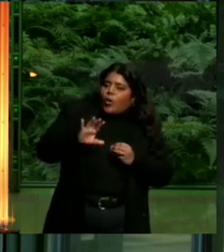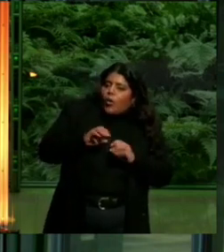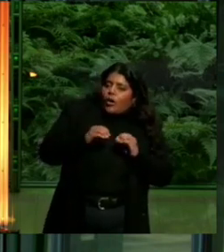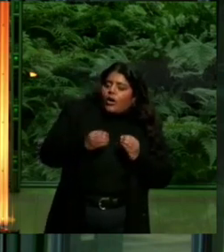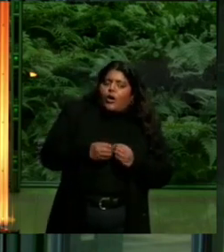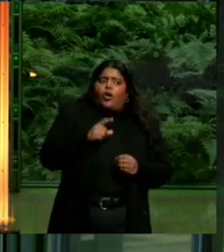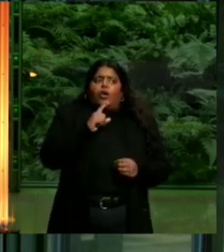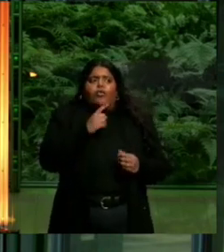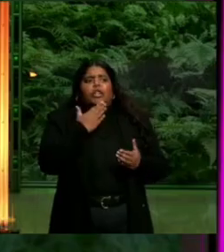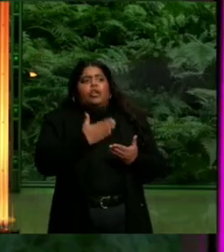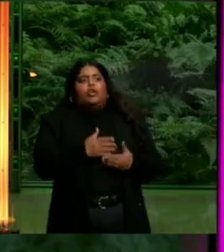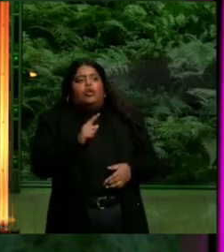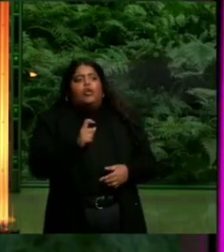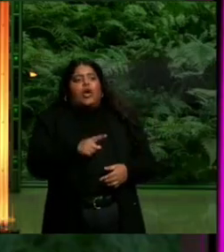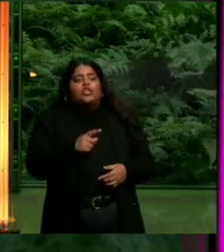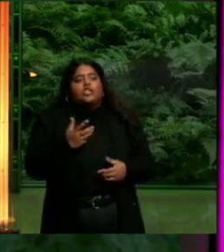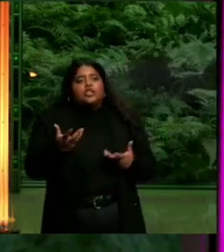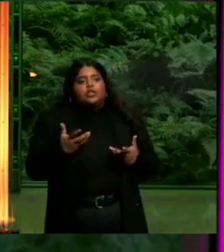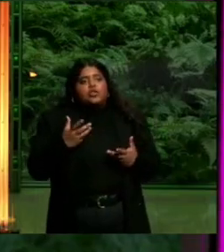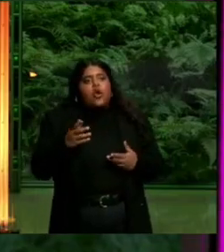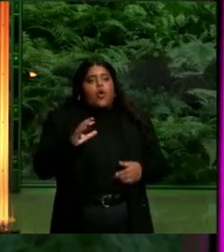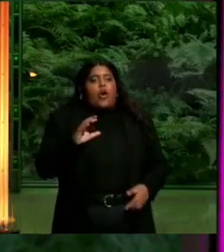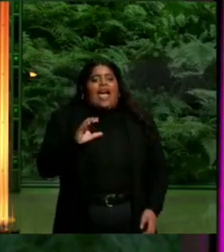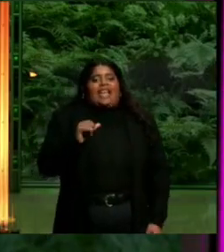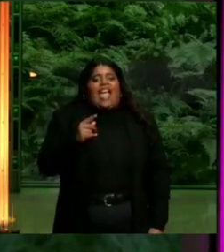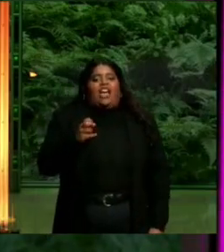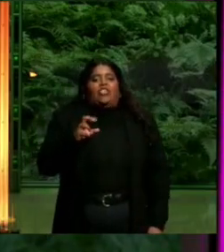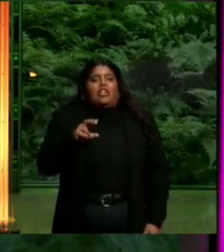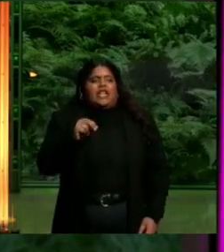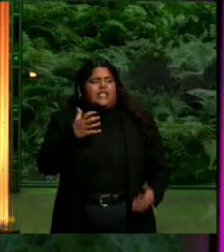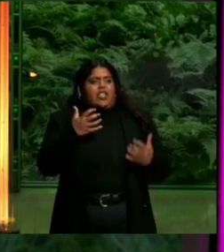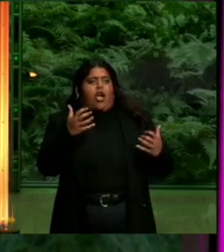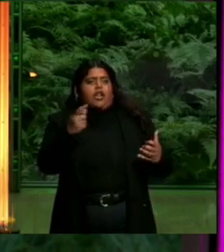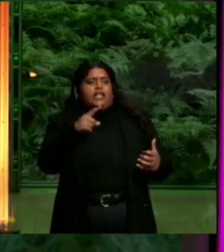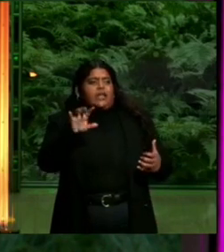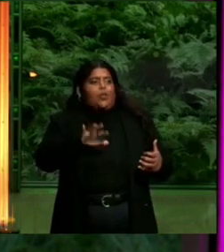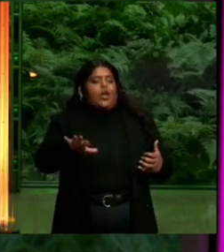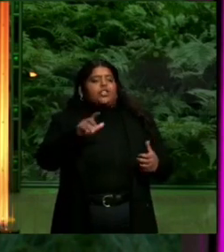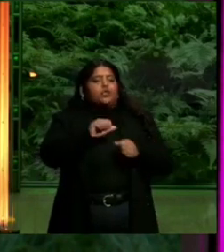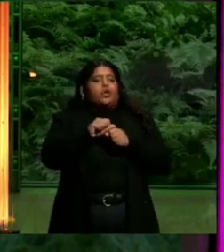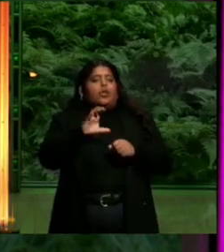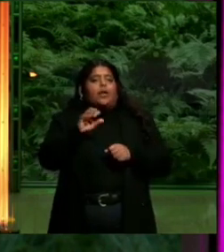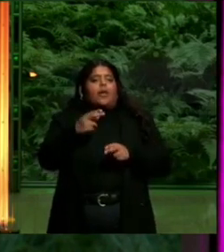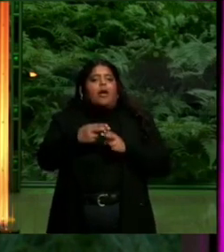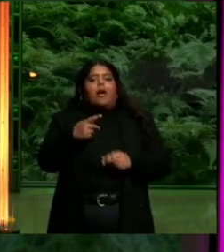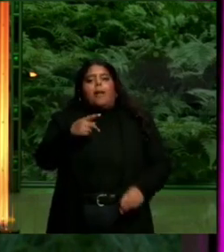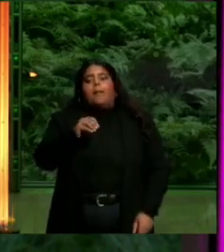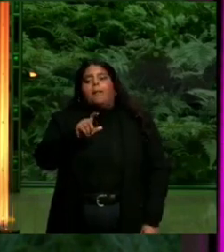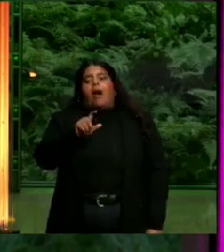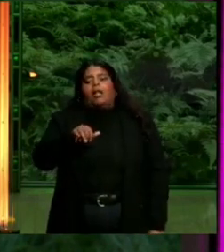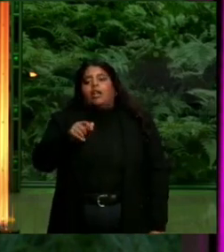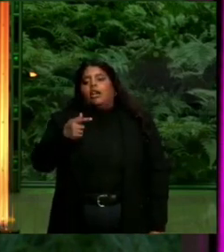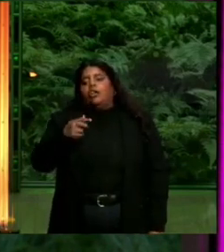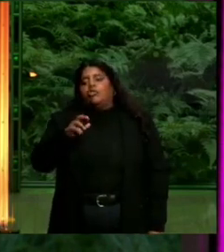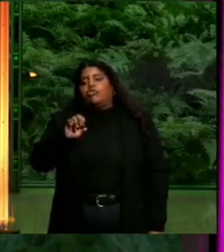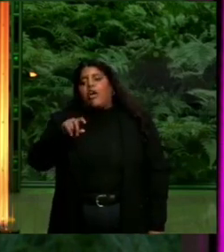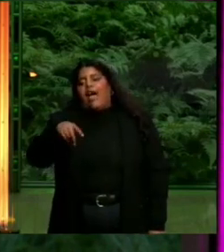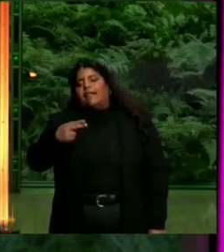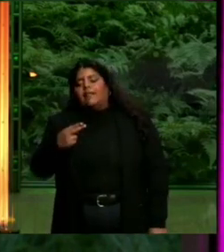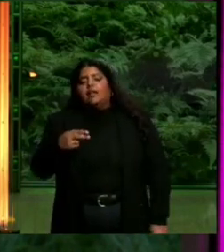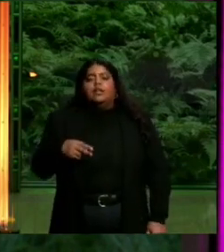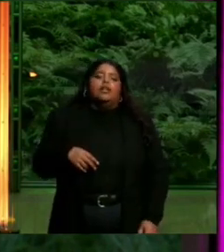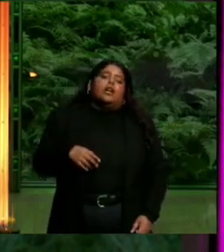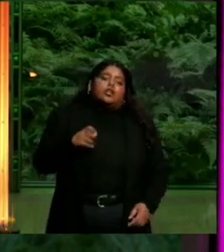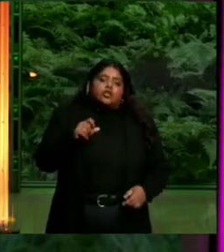good question. So Catherine, who's in the audience somewhere, she's working with a company called Polygraph, which detects